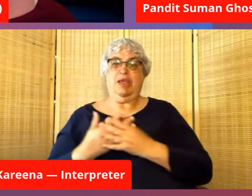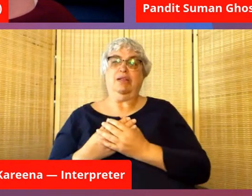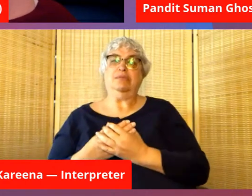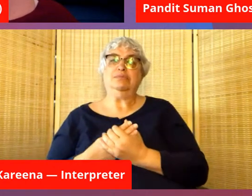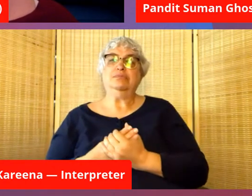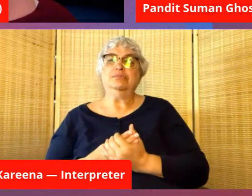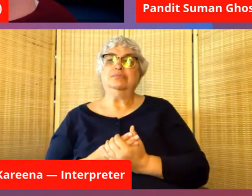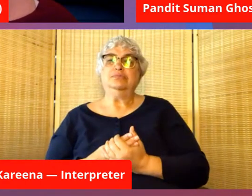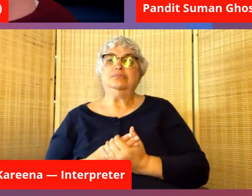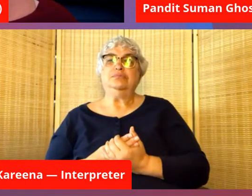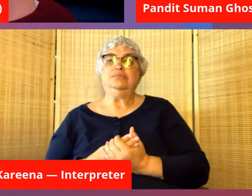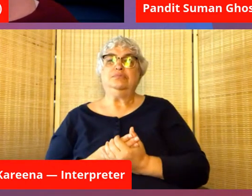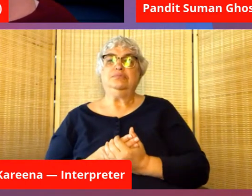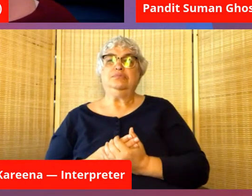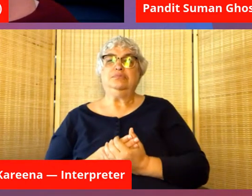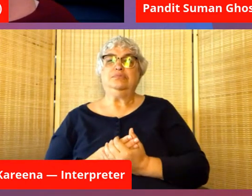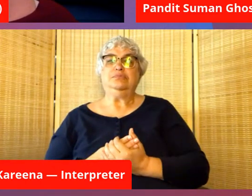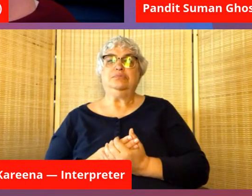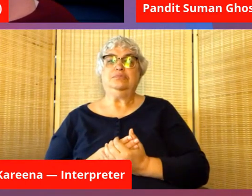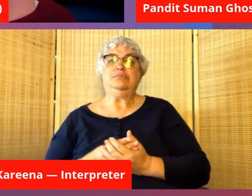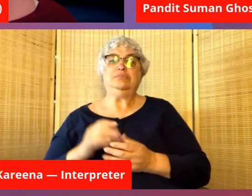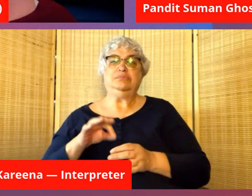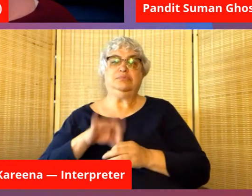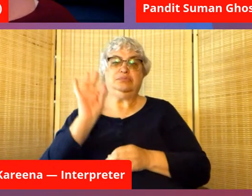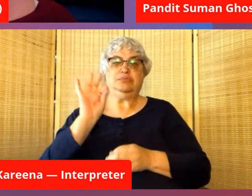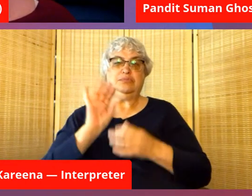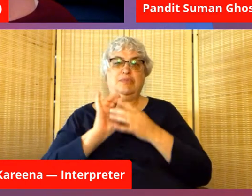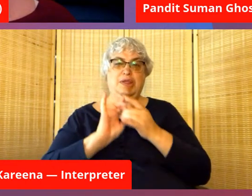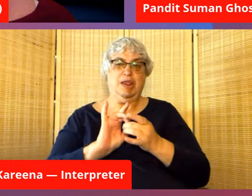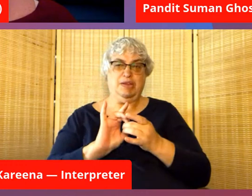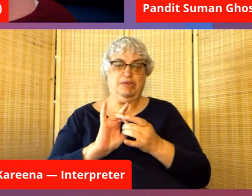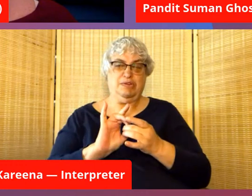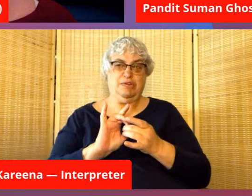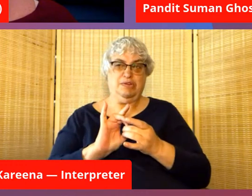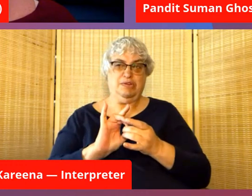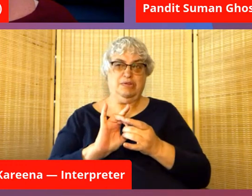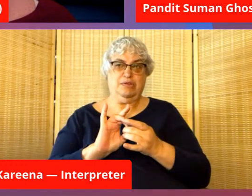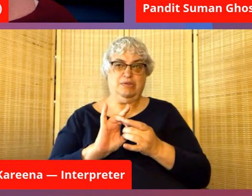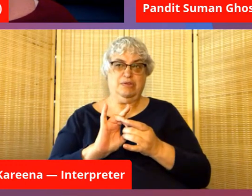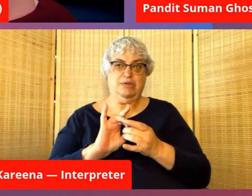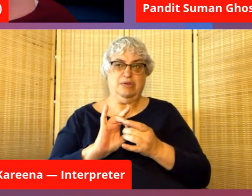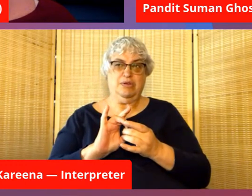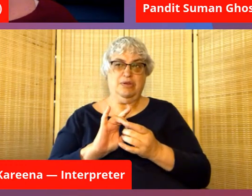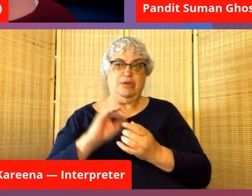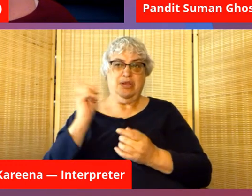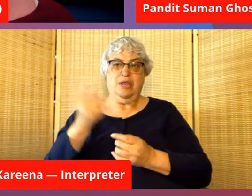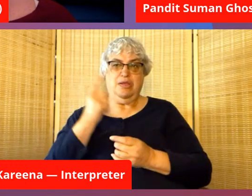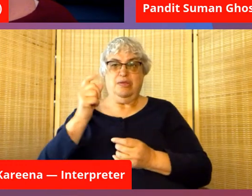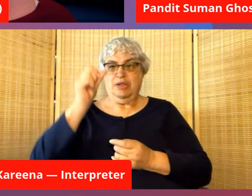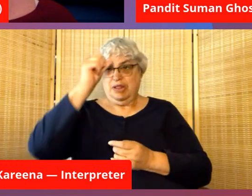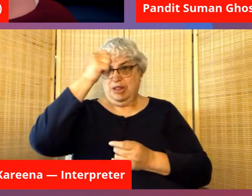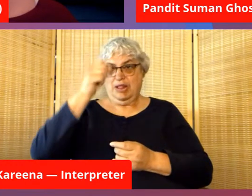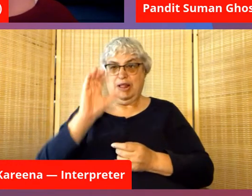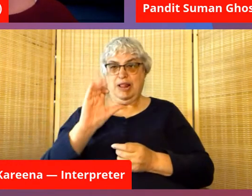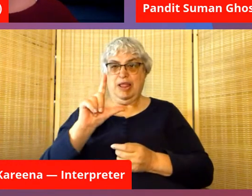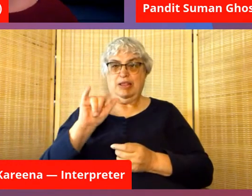Mm. So the spiritual connection is all about Indian classical